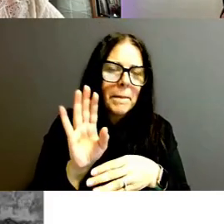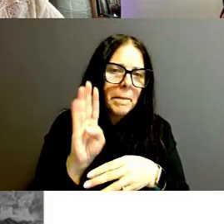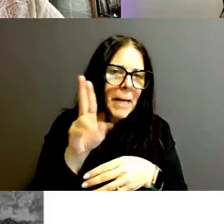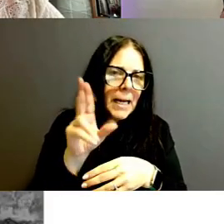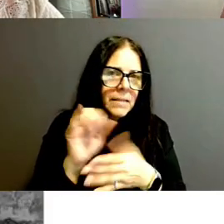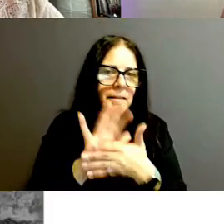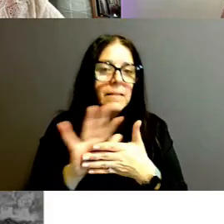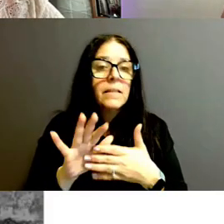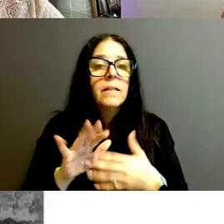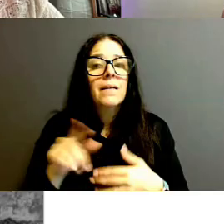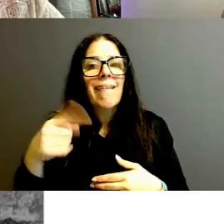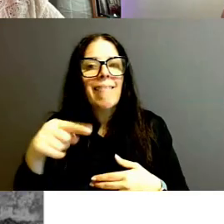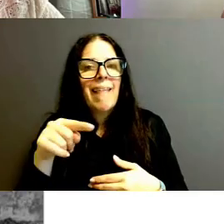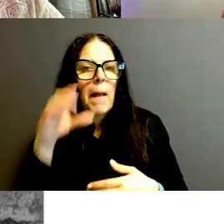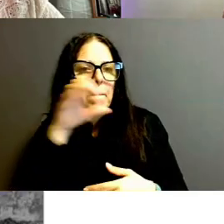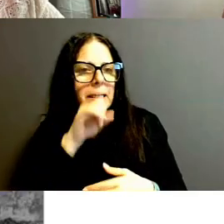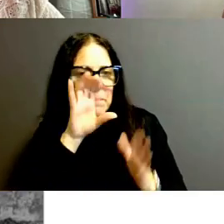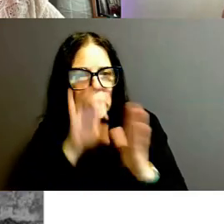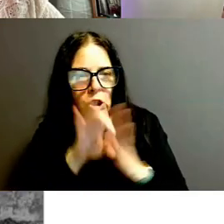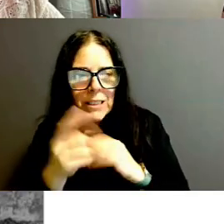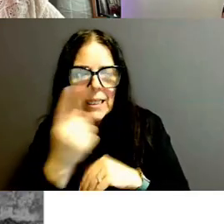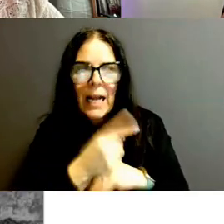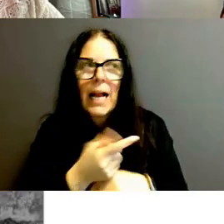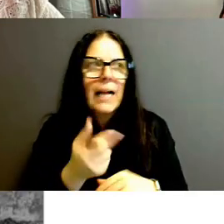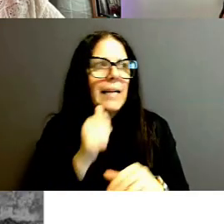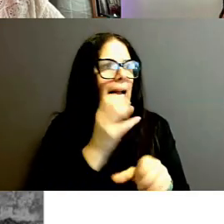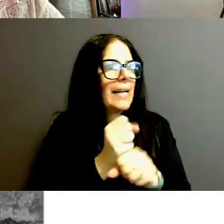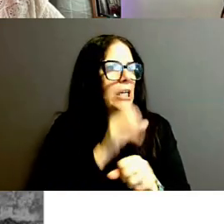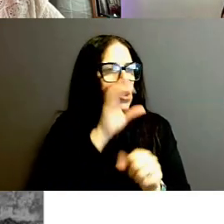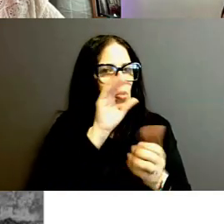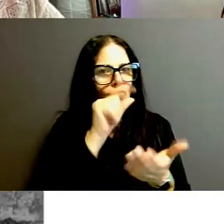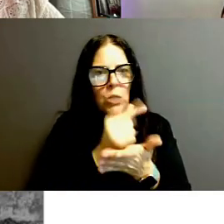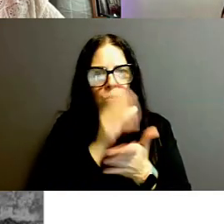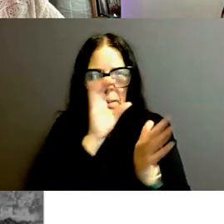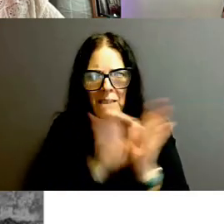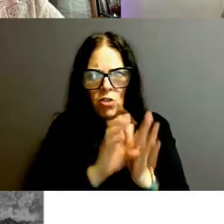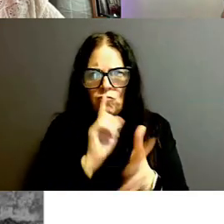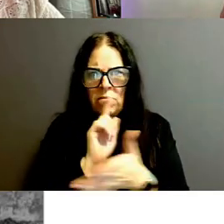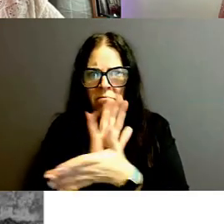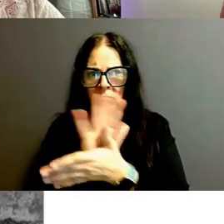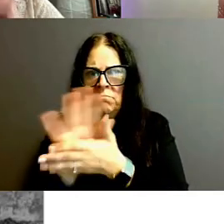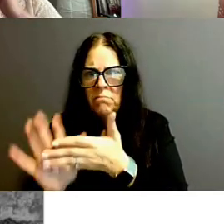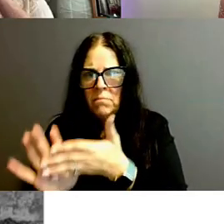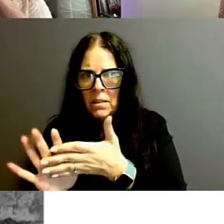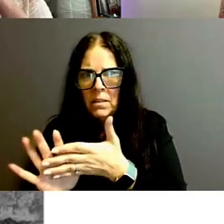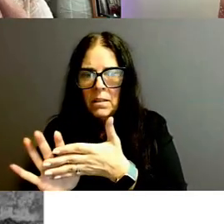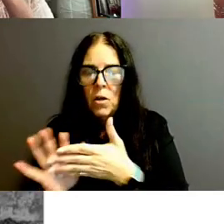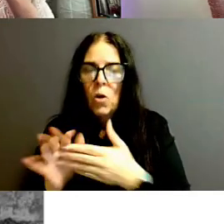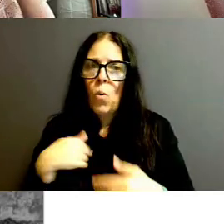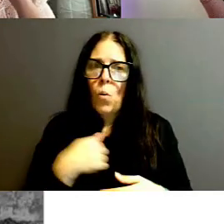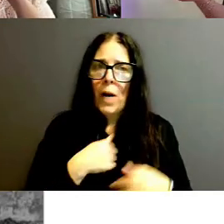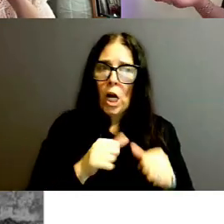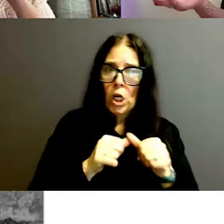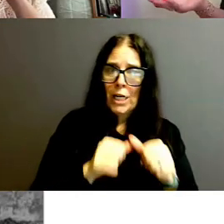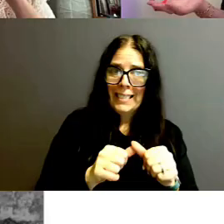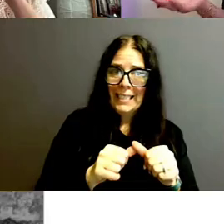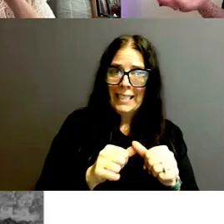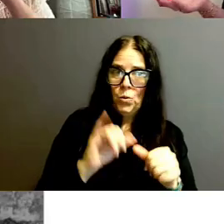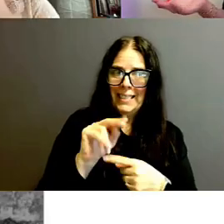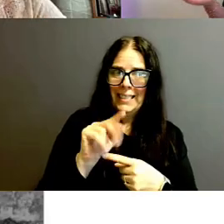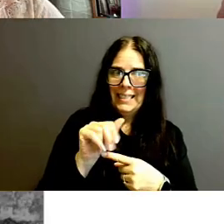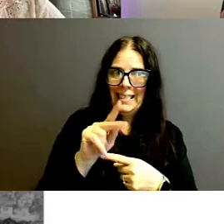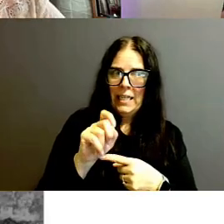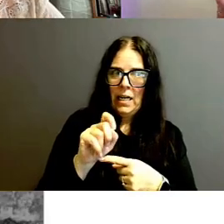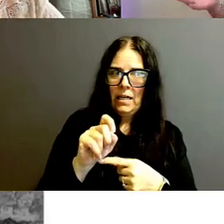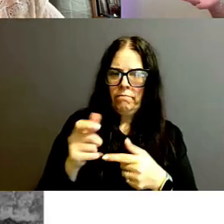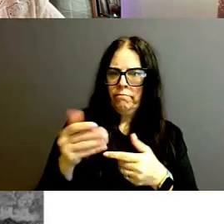picture day. They miss graduation pictures, all these things. And because we're continuous intake, when we're looking at